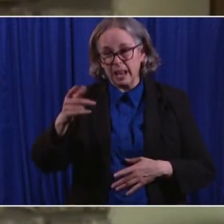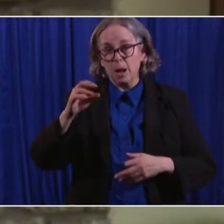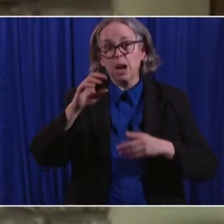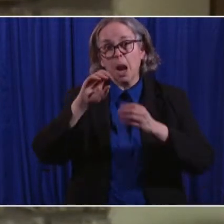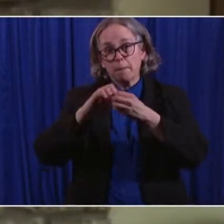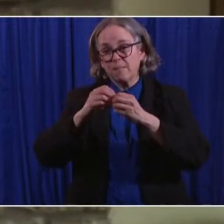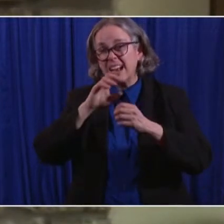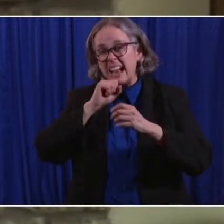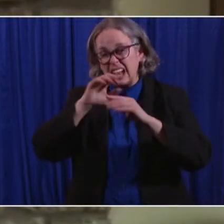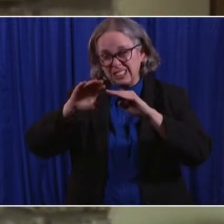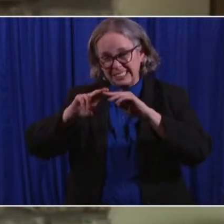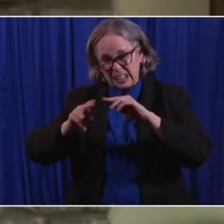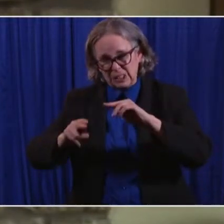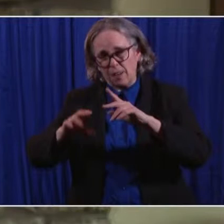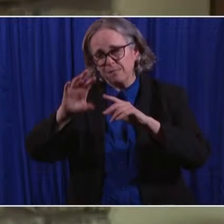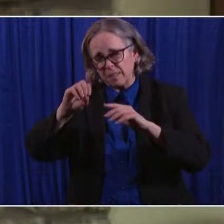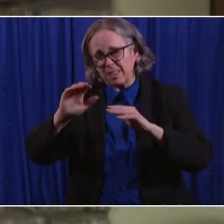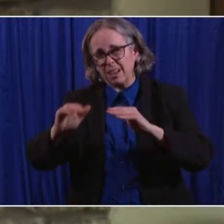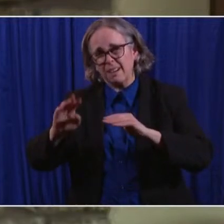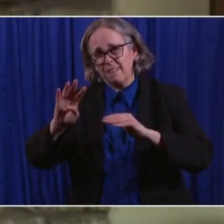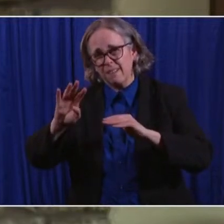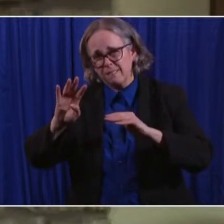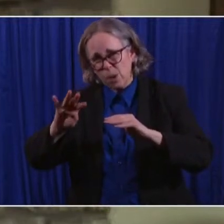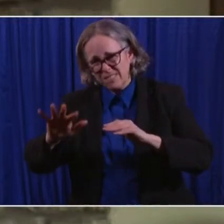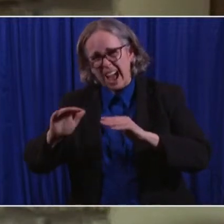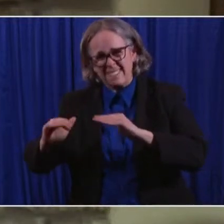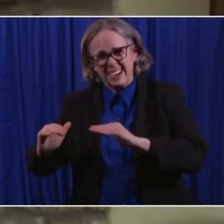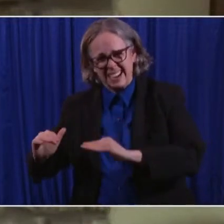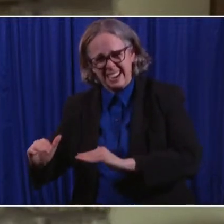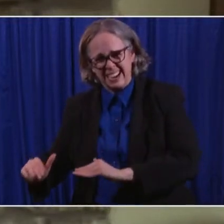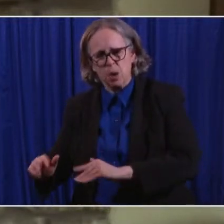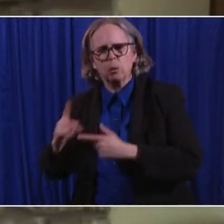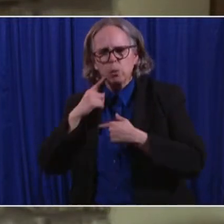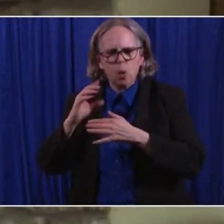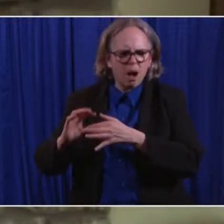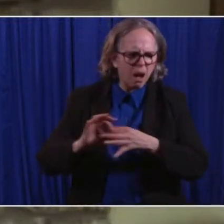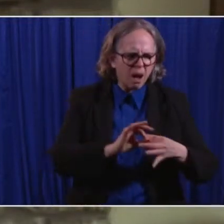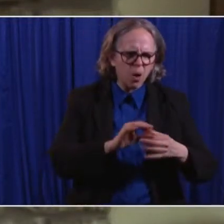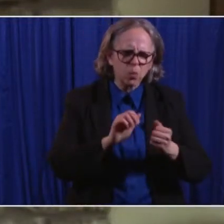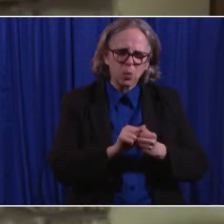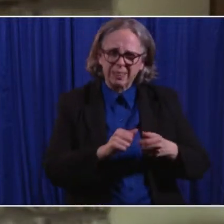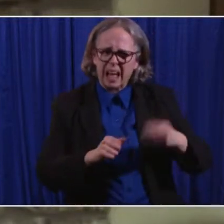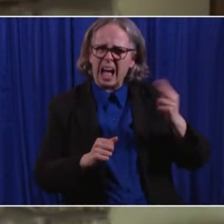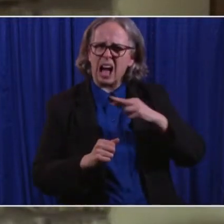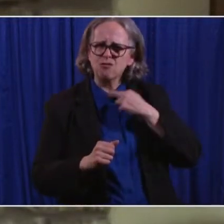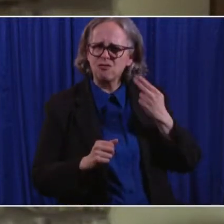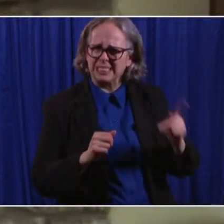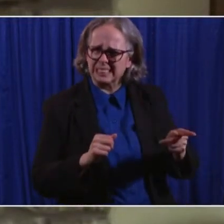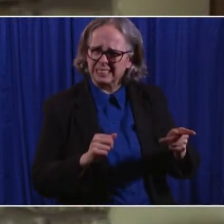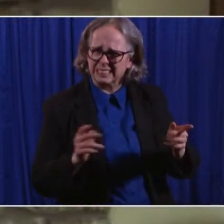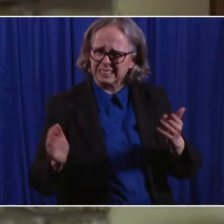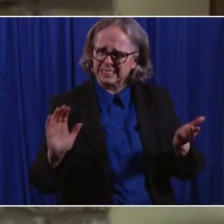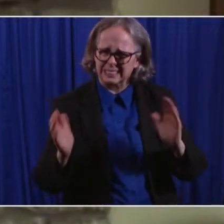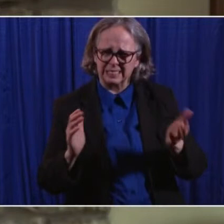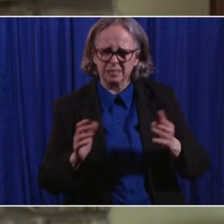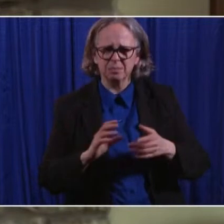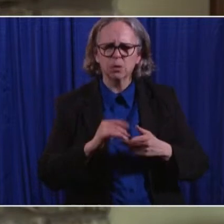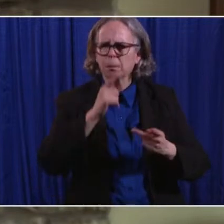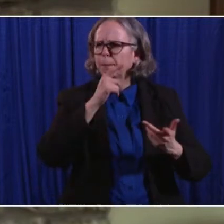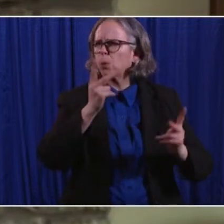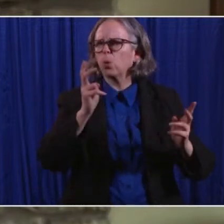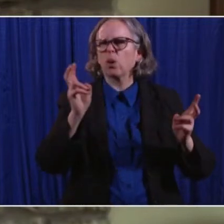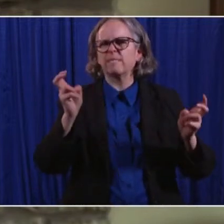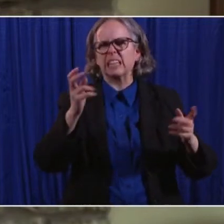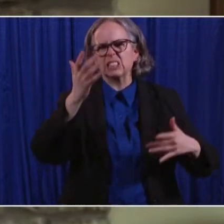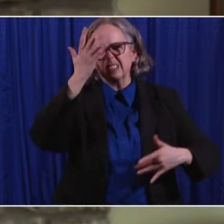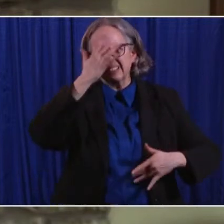special challenges that people have are taken over and are covered because of you're covering them by age.